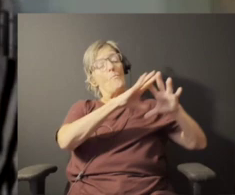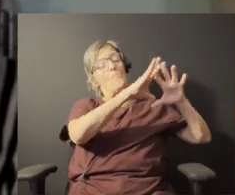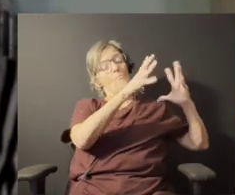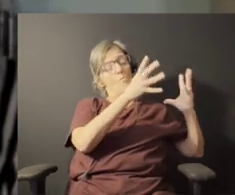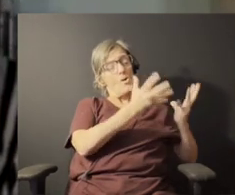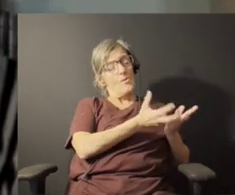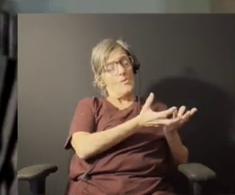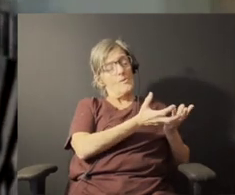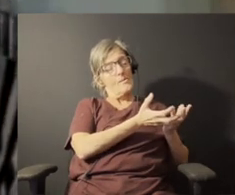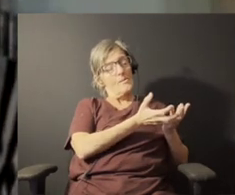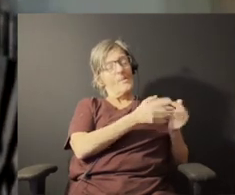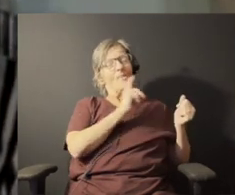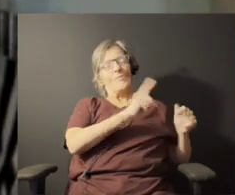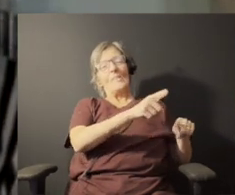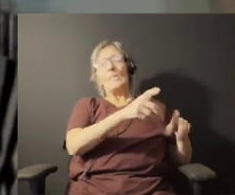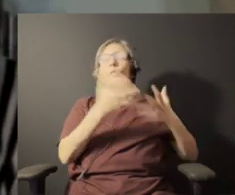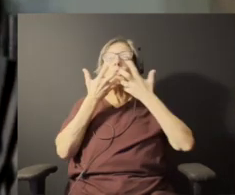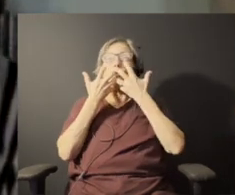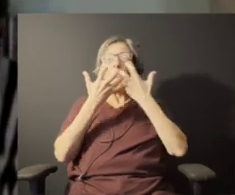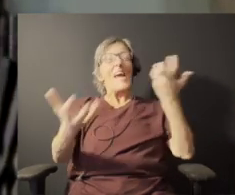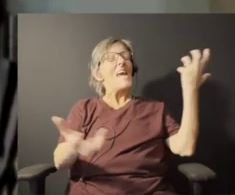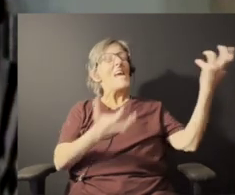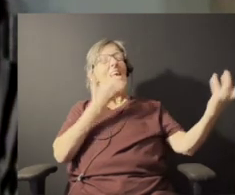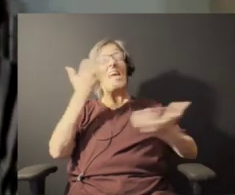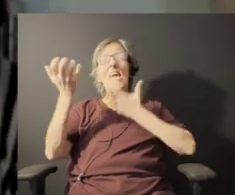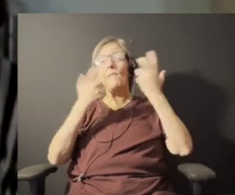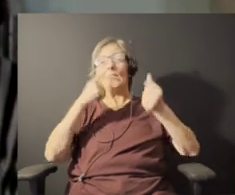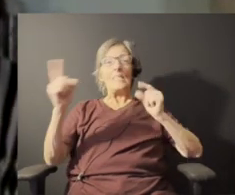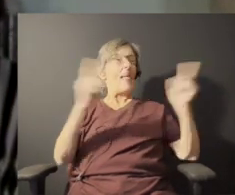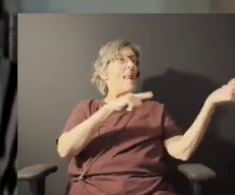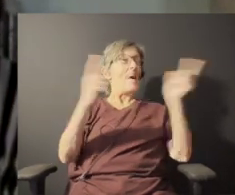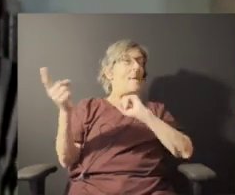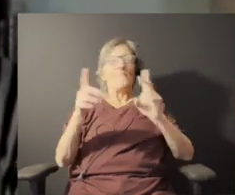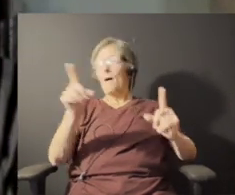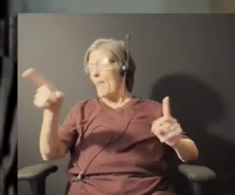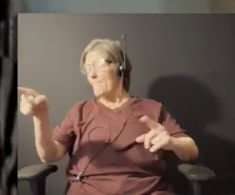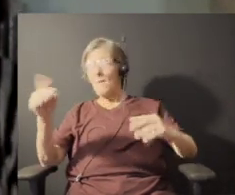people are essentially screaming at each other